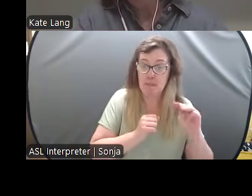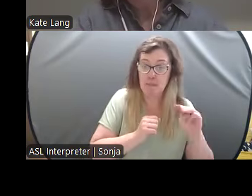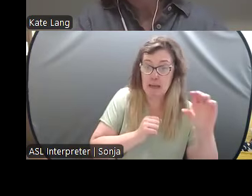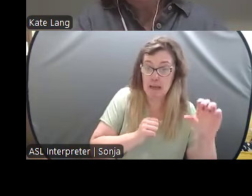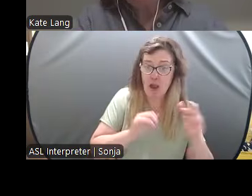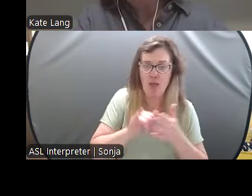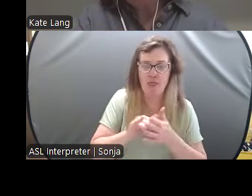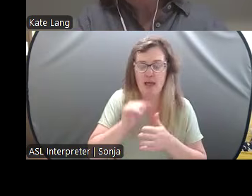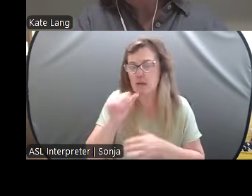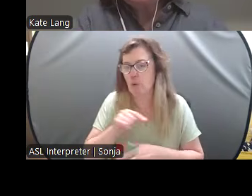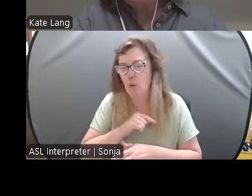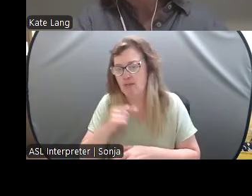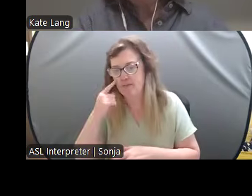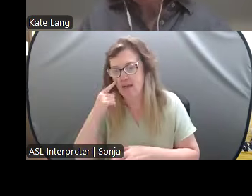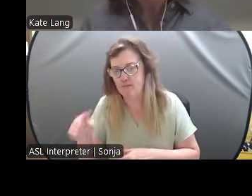for.